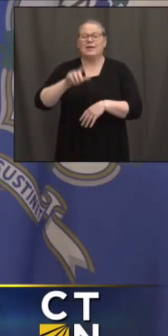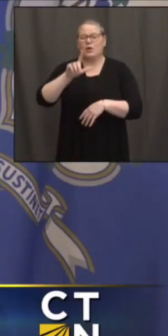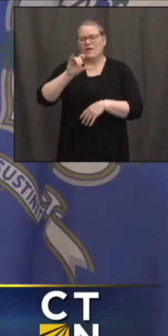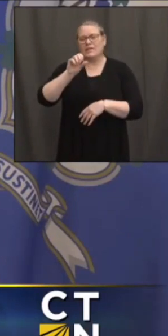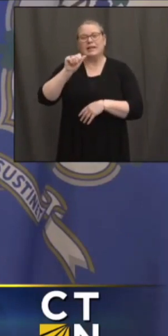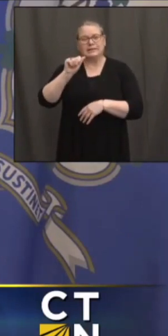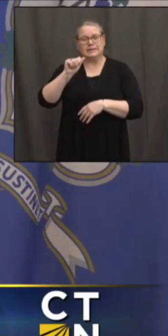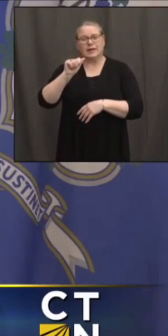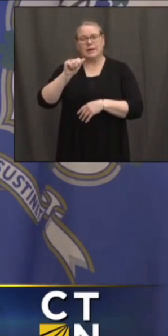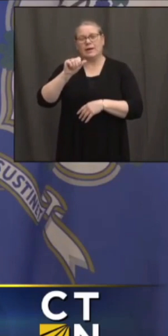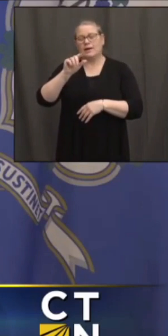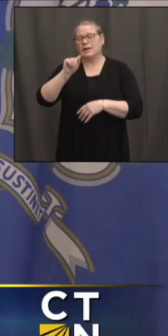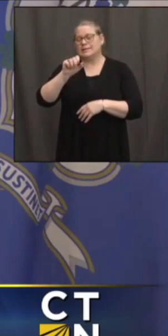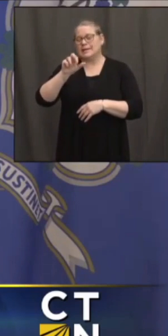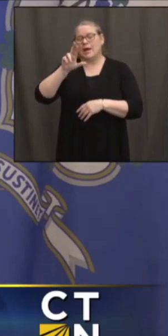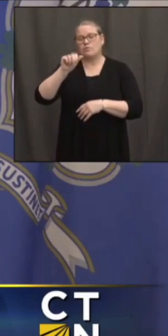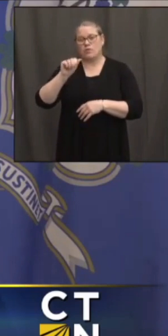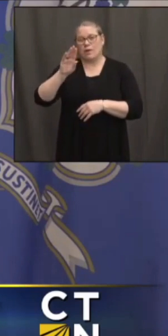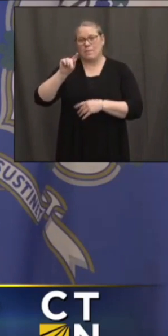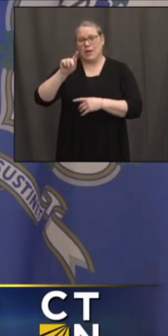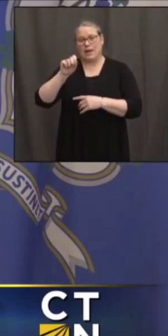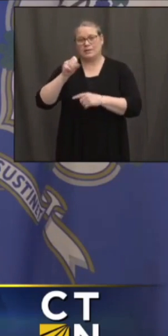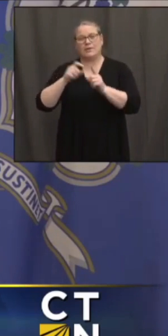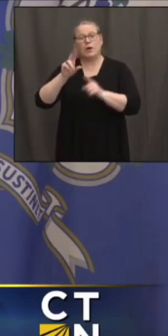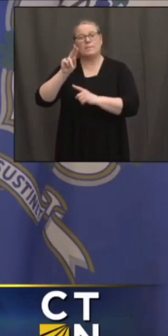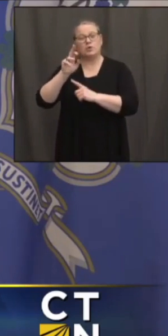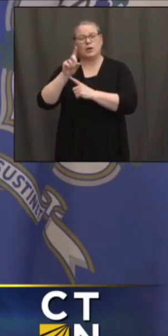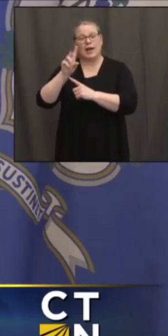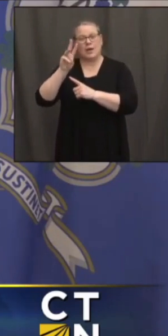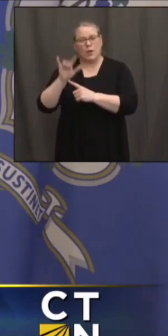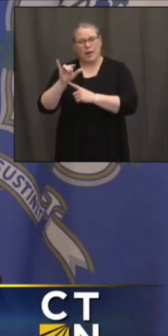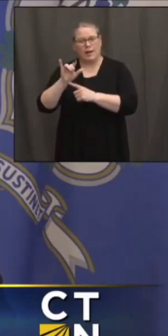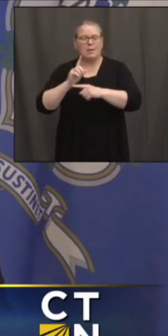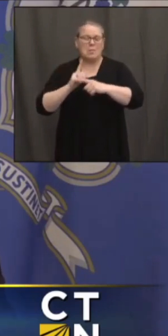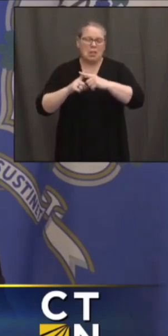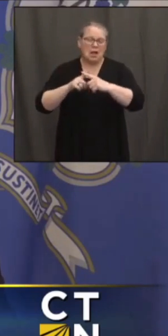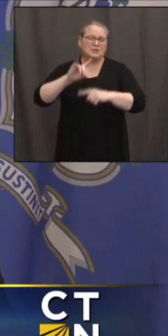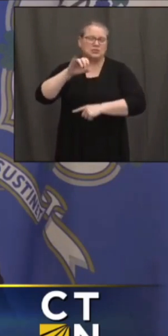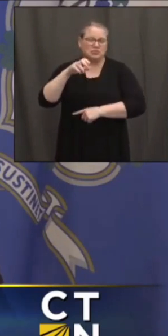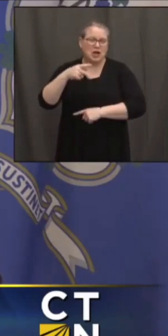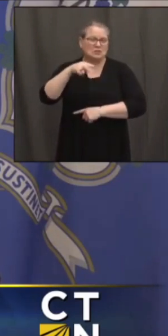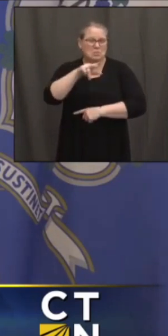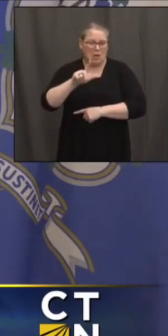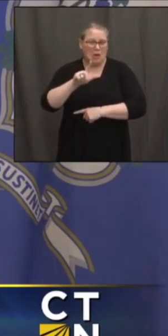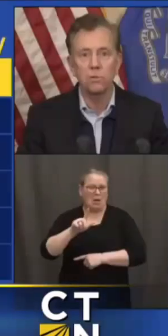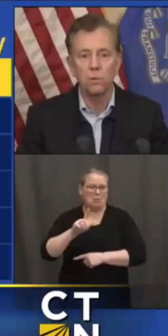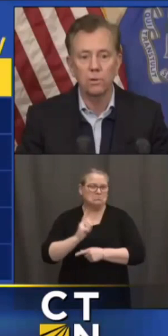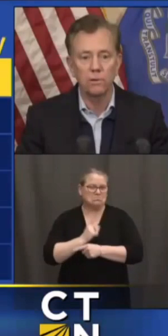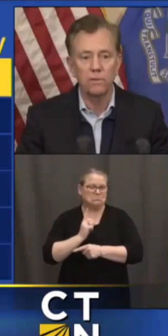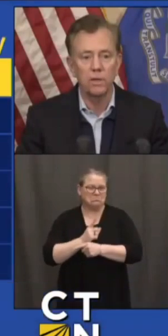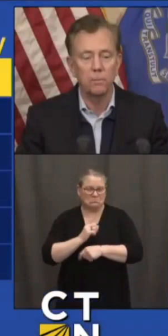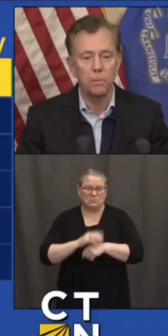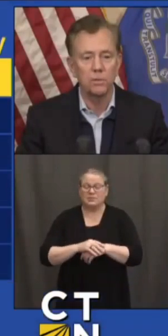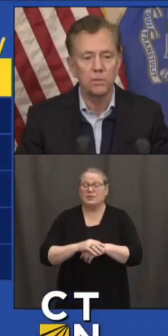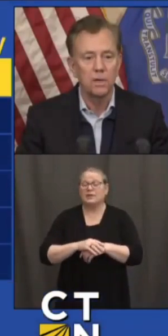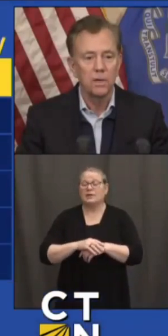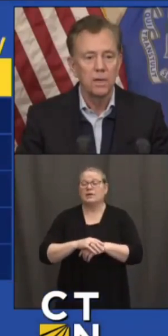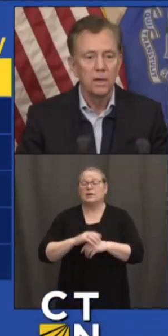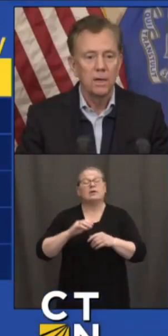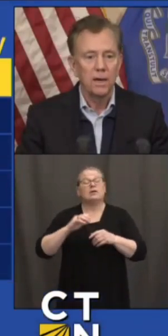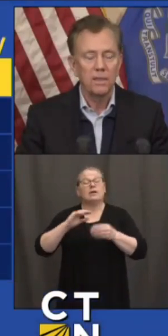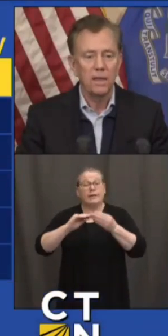in a minute. I think you know why. First of all, the daily summary. This is 3 days worth of